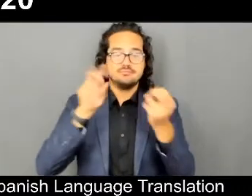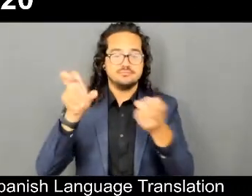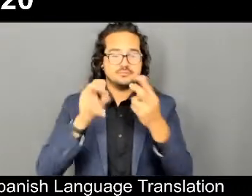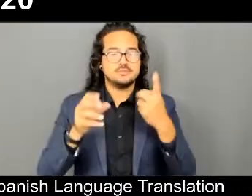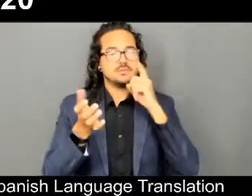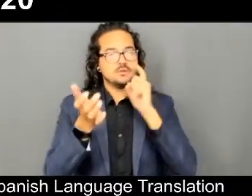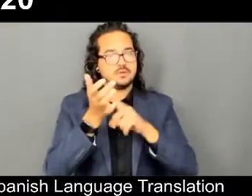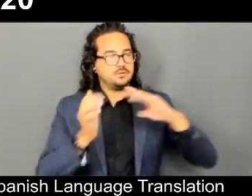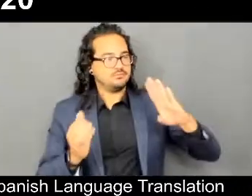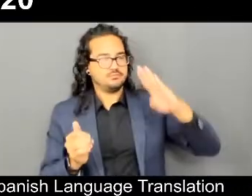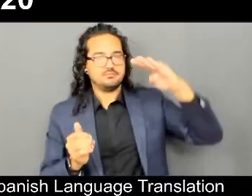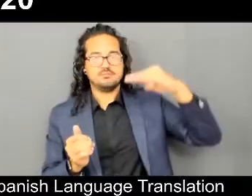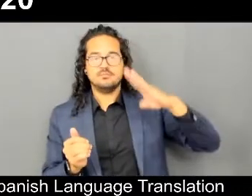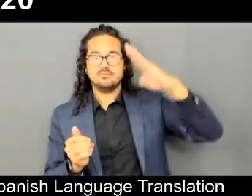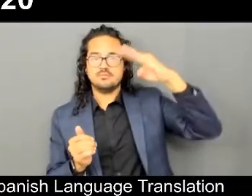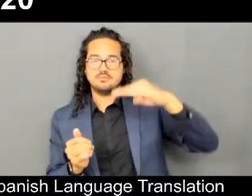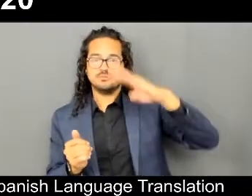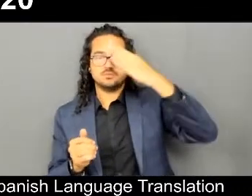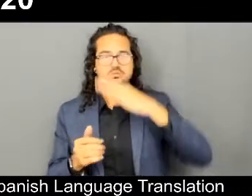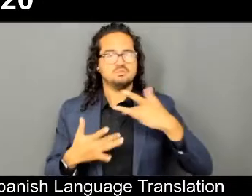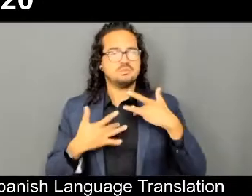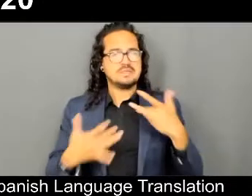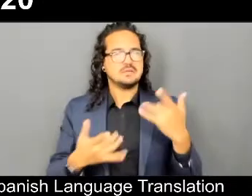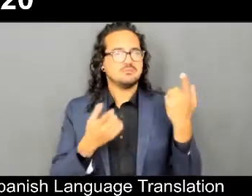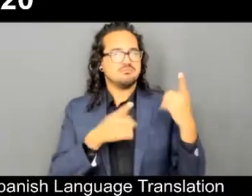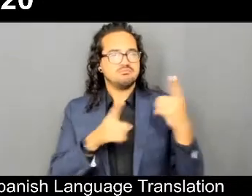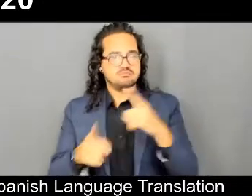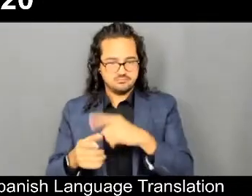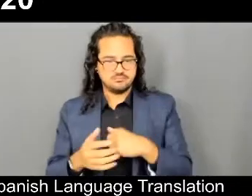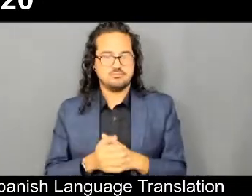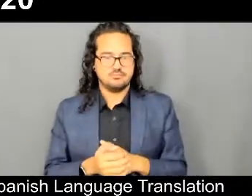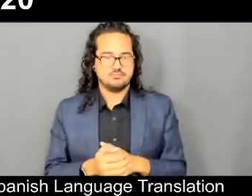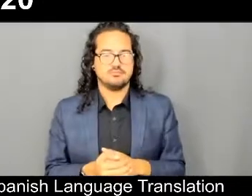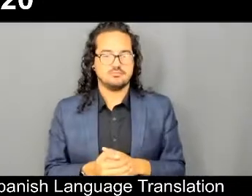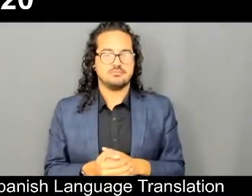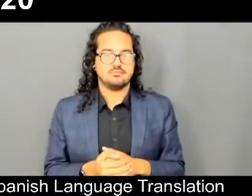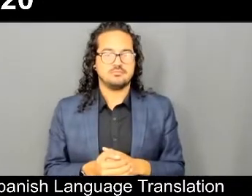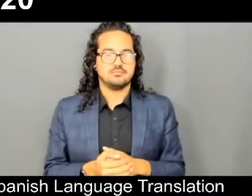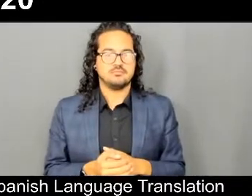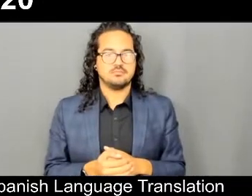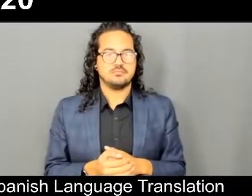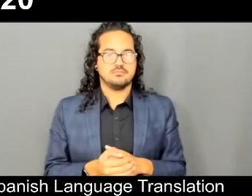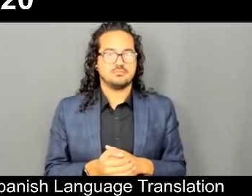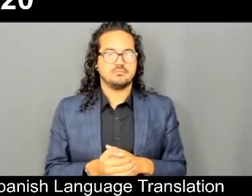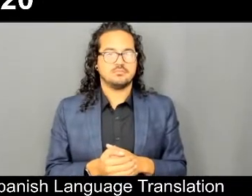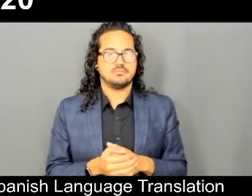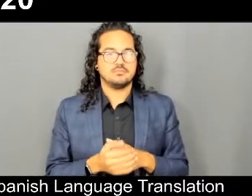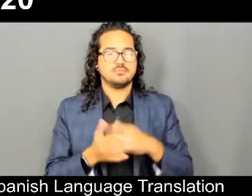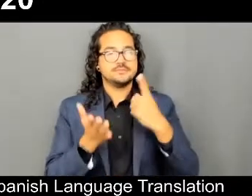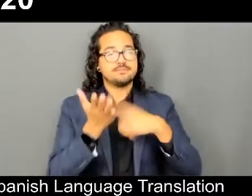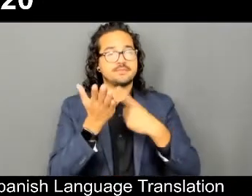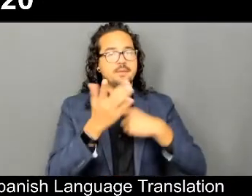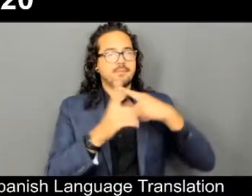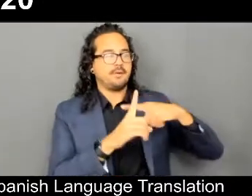it typically is going to read high. Sometimes it reads low. So don't take those values as the accurate values.